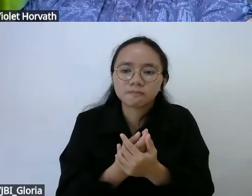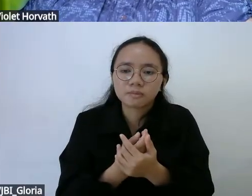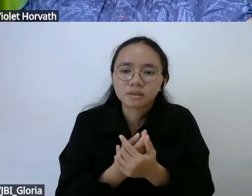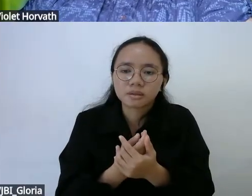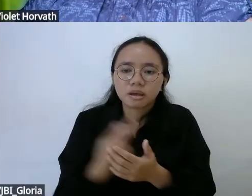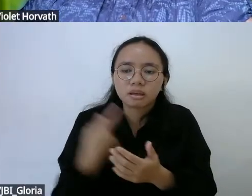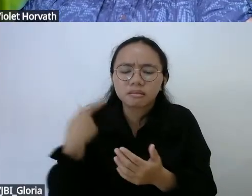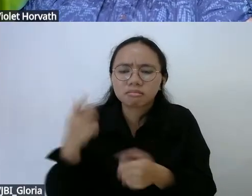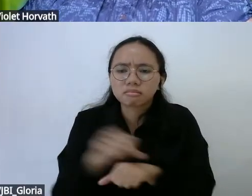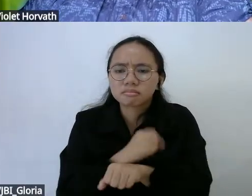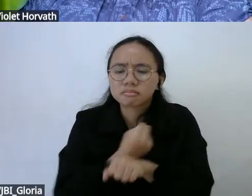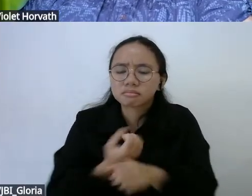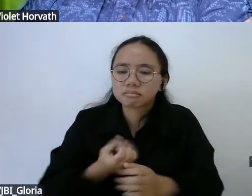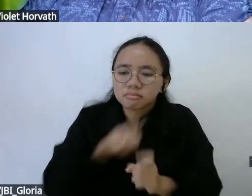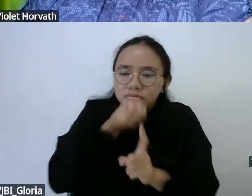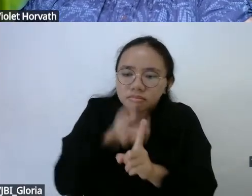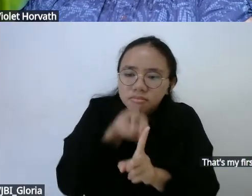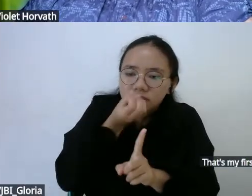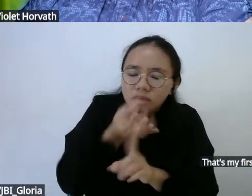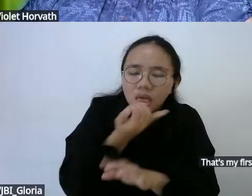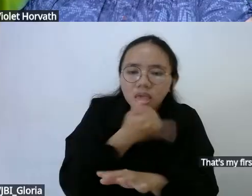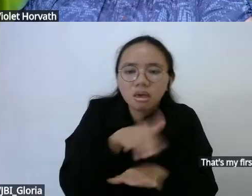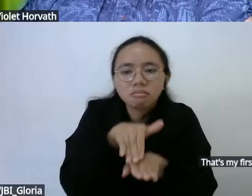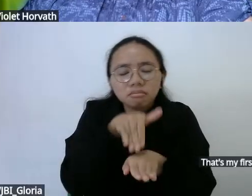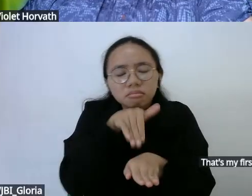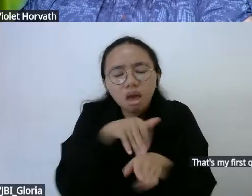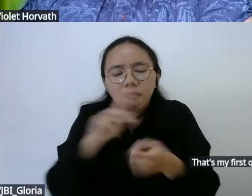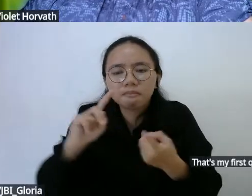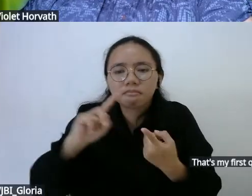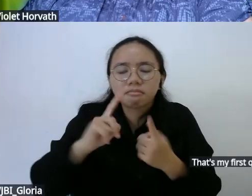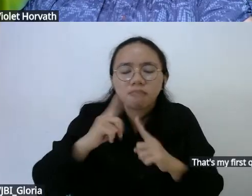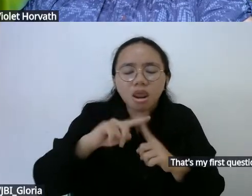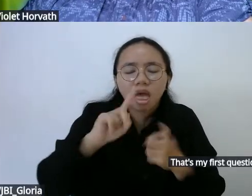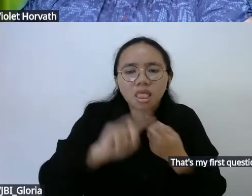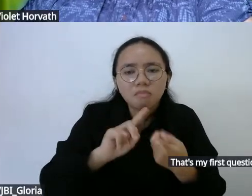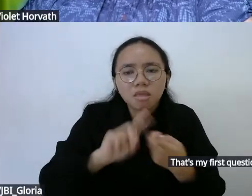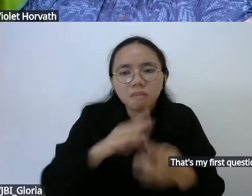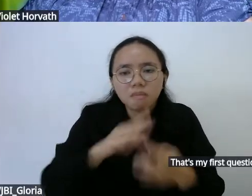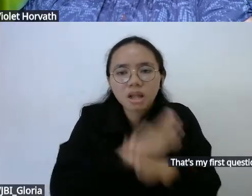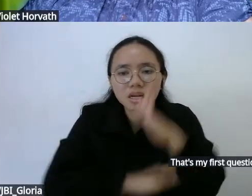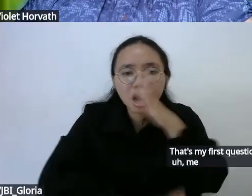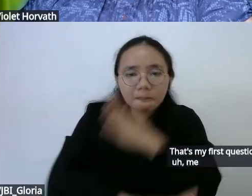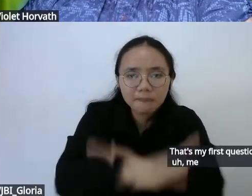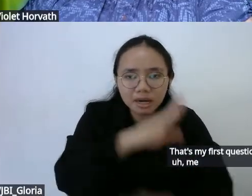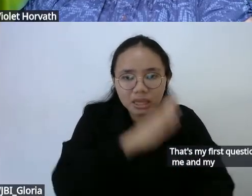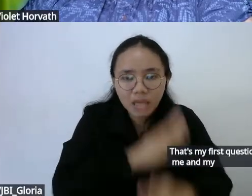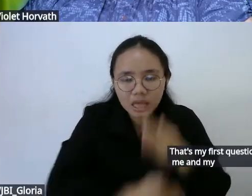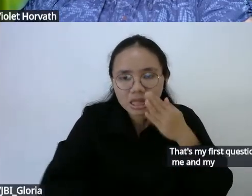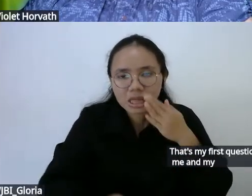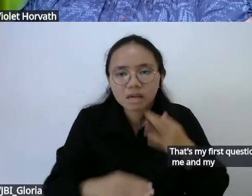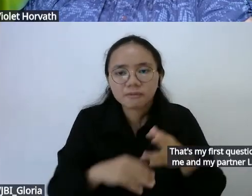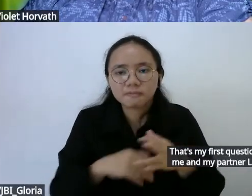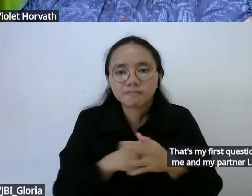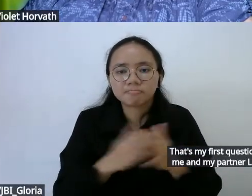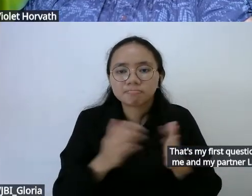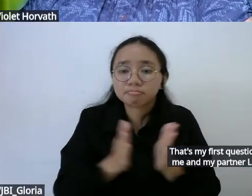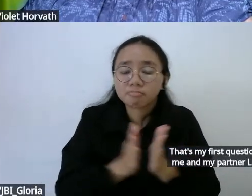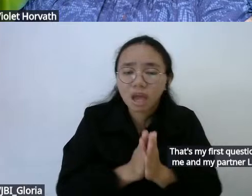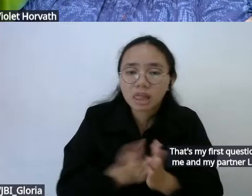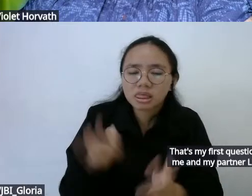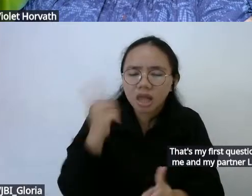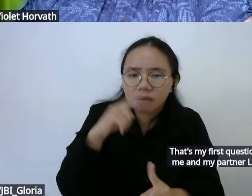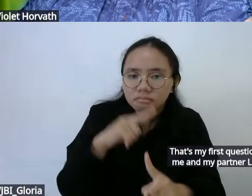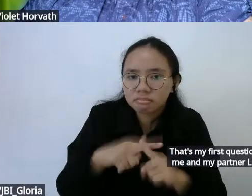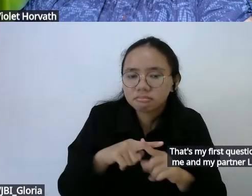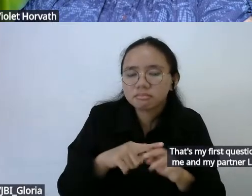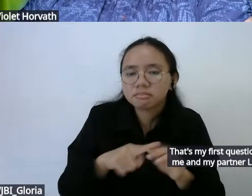question. Actually, I have the second questions. And in addition, me and my partner Lutfi is from Association of